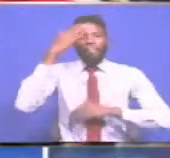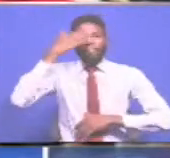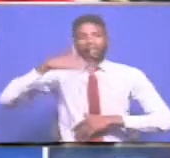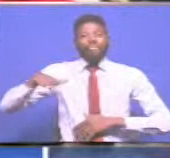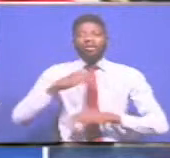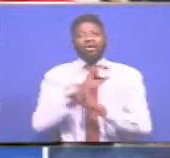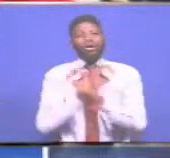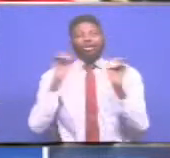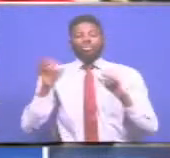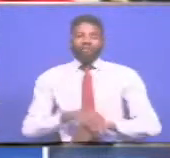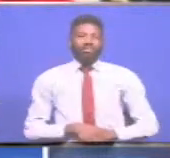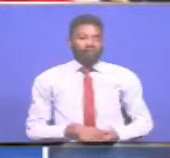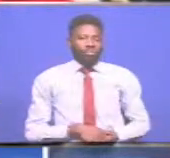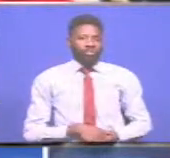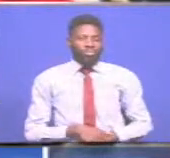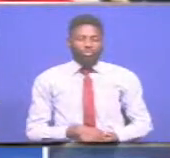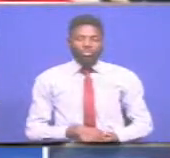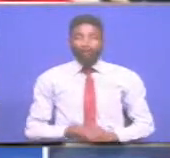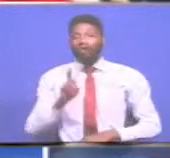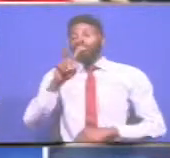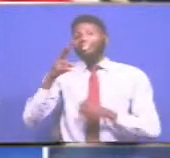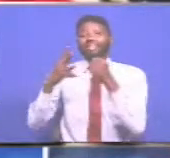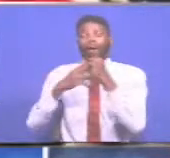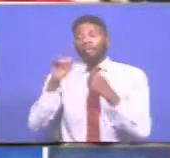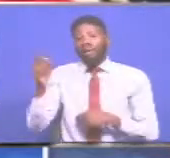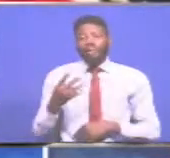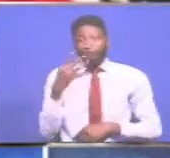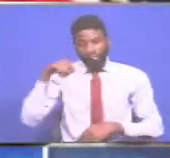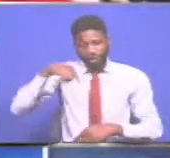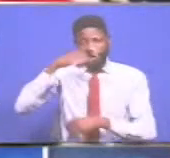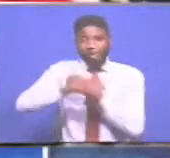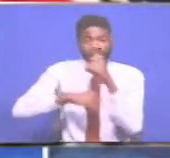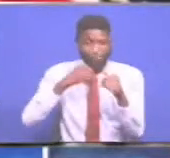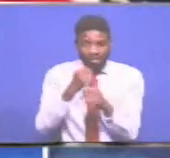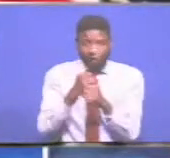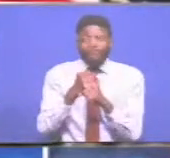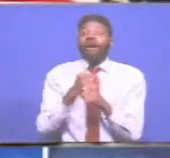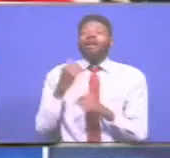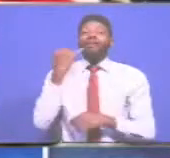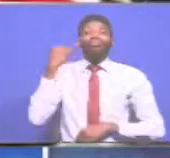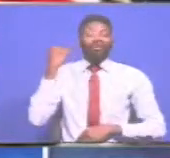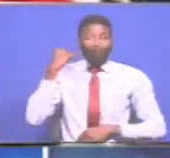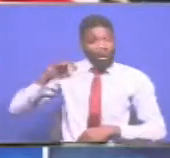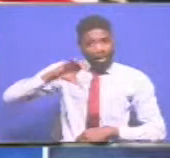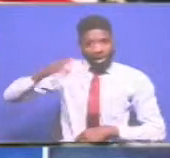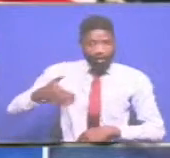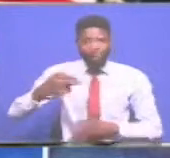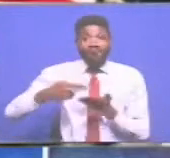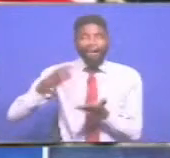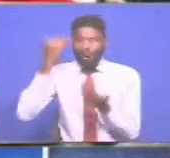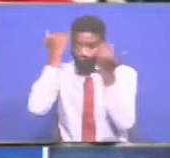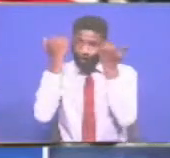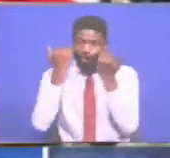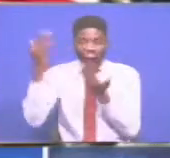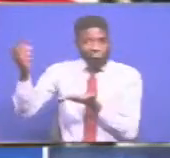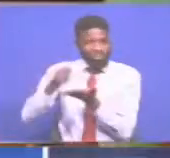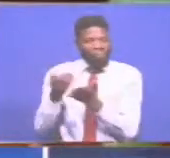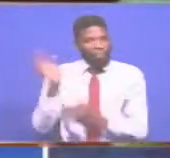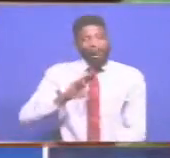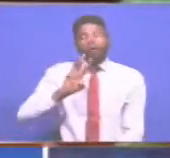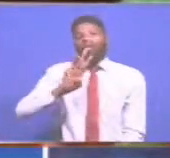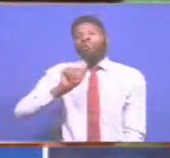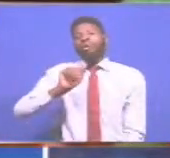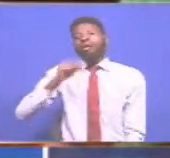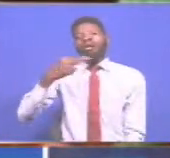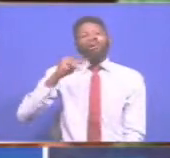of April this year, High Court in Nakuru County reinstated Wahome, who had been impeached early in January this year, until a case he